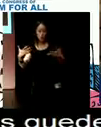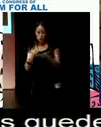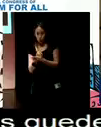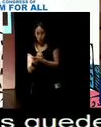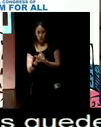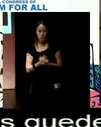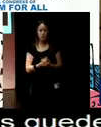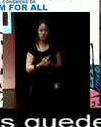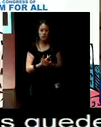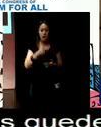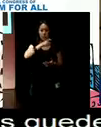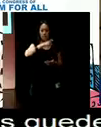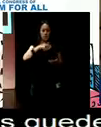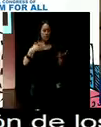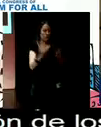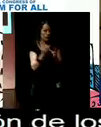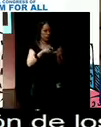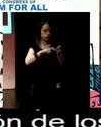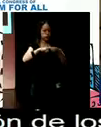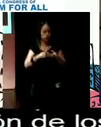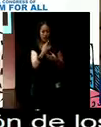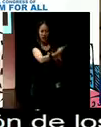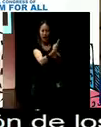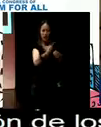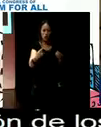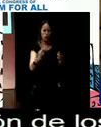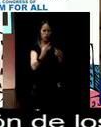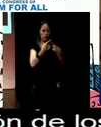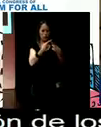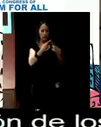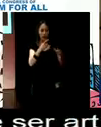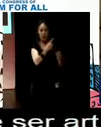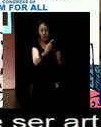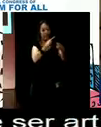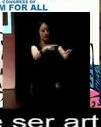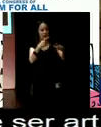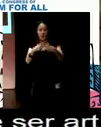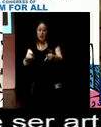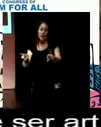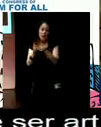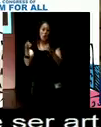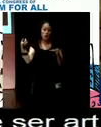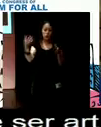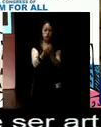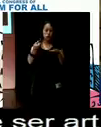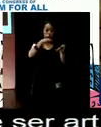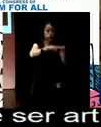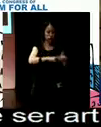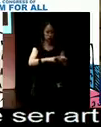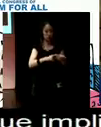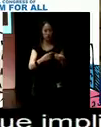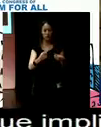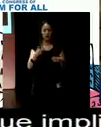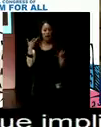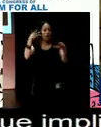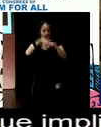all the elements, and it must involve all the citizens, all the people in the area, and we have to propose a cultural